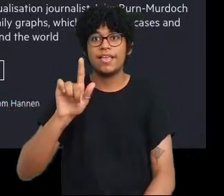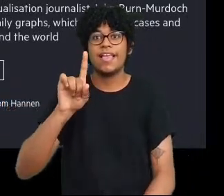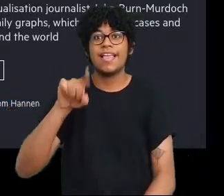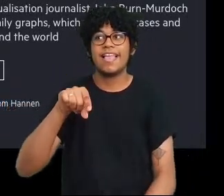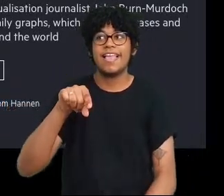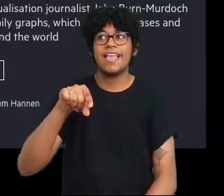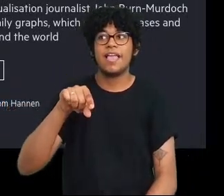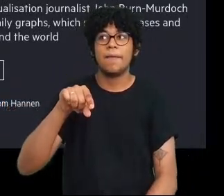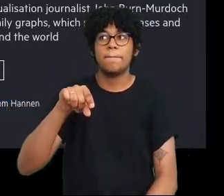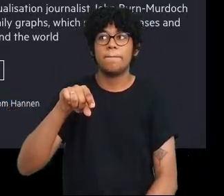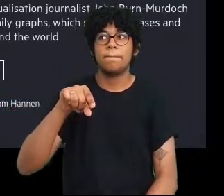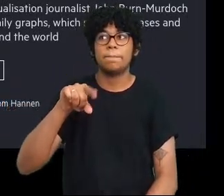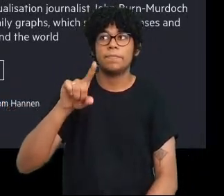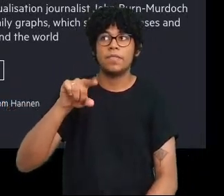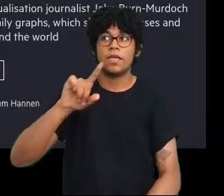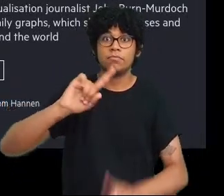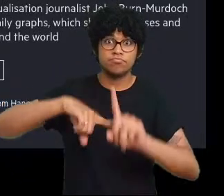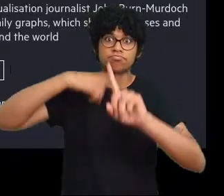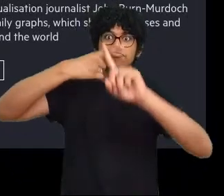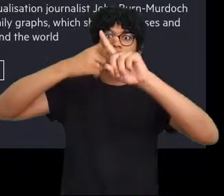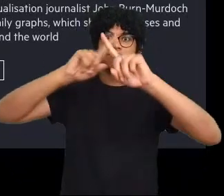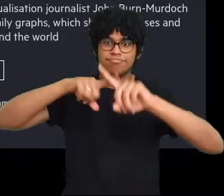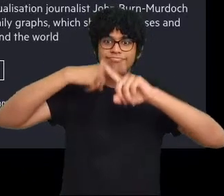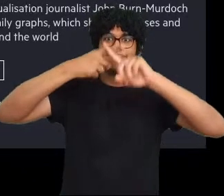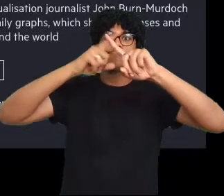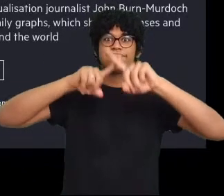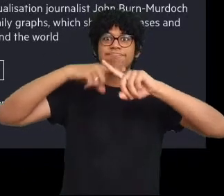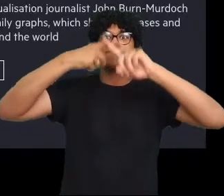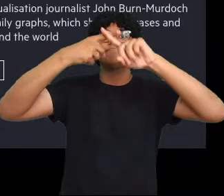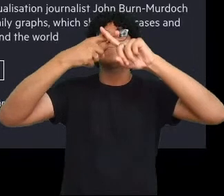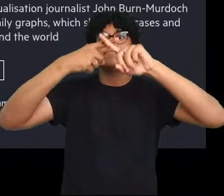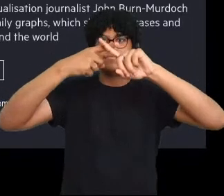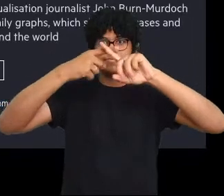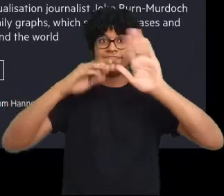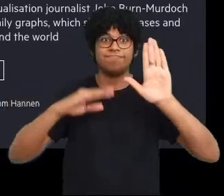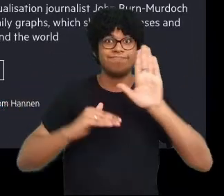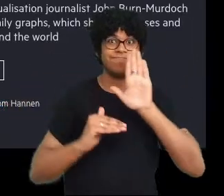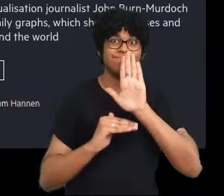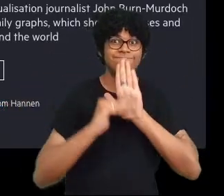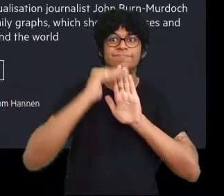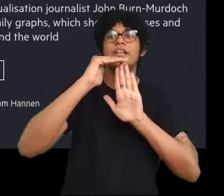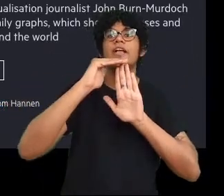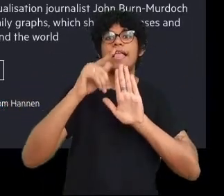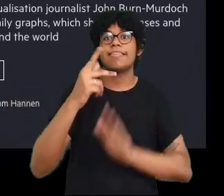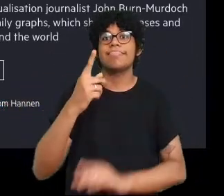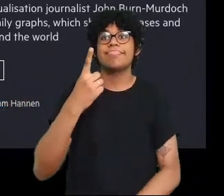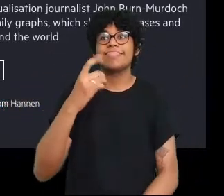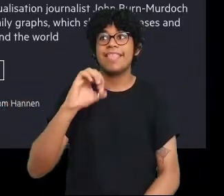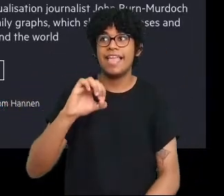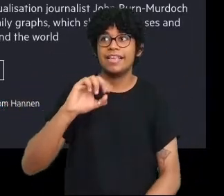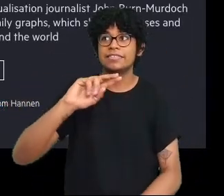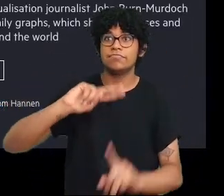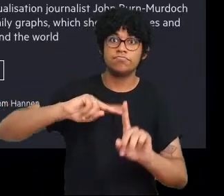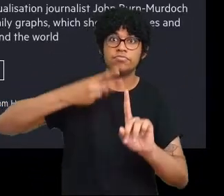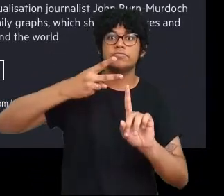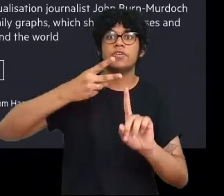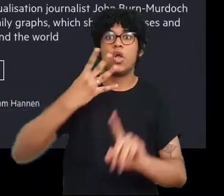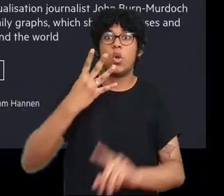you would go from 10 to 20 to 40 to 80. So it